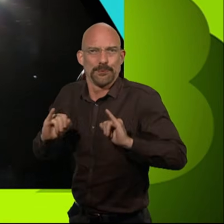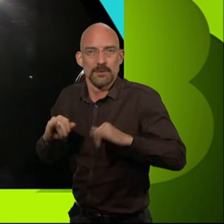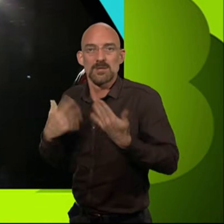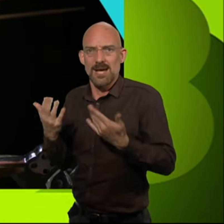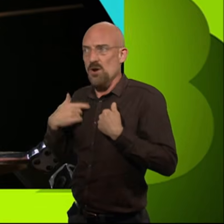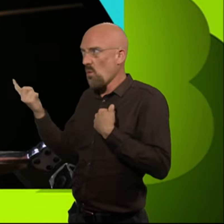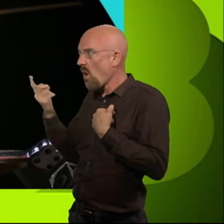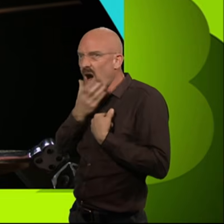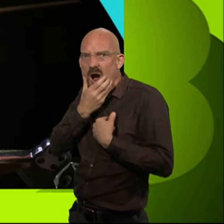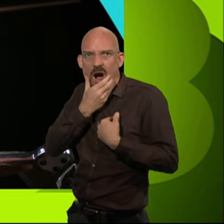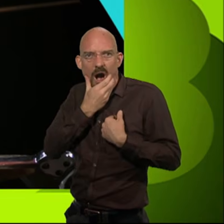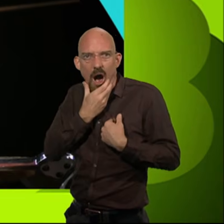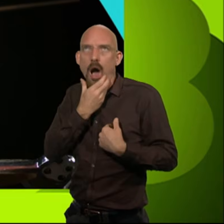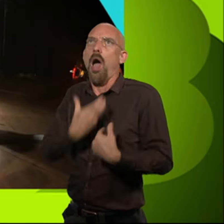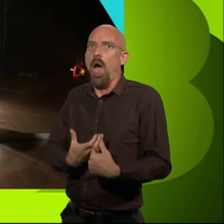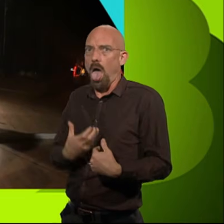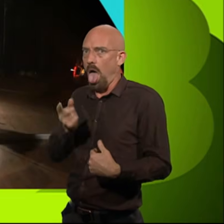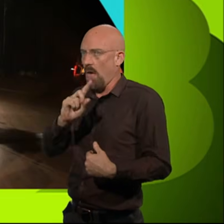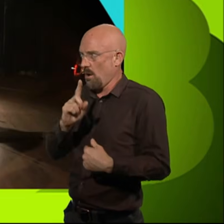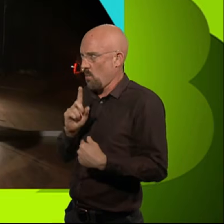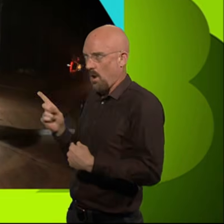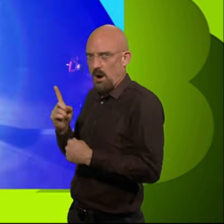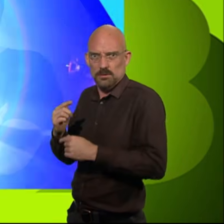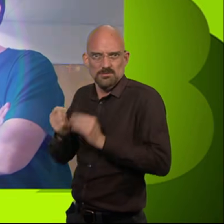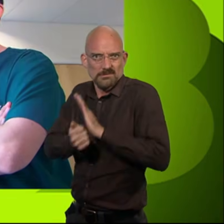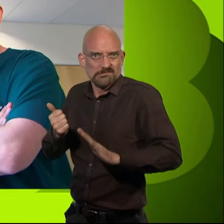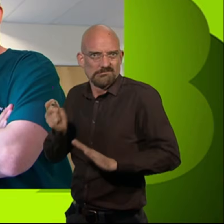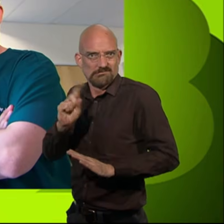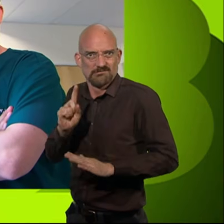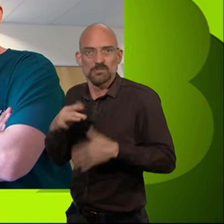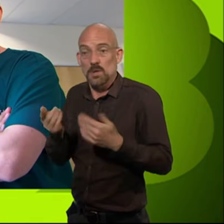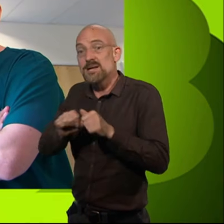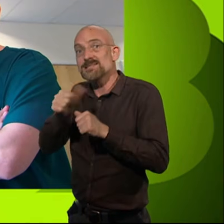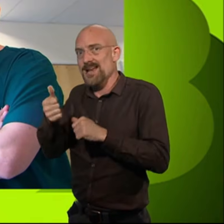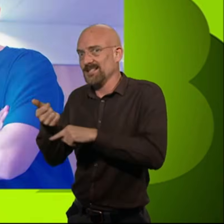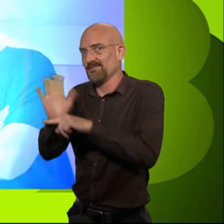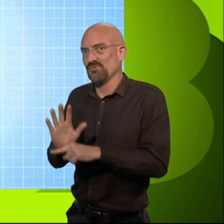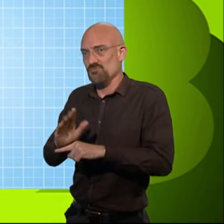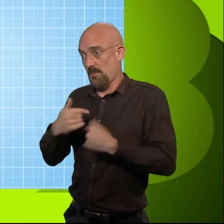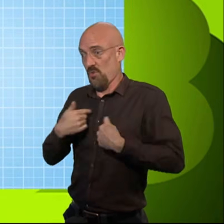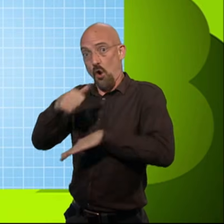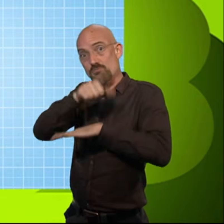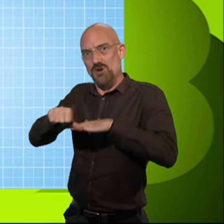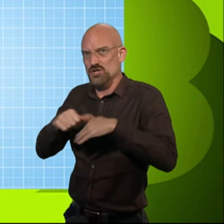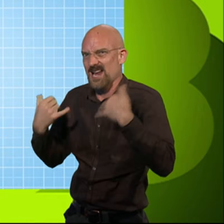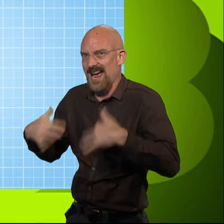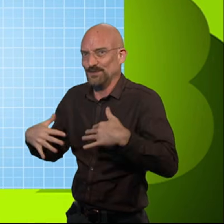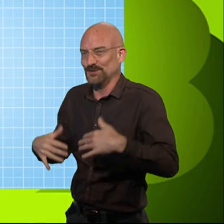jaw-dropping ability. So we'll see you next time on Operation Ouch.